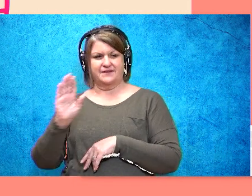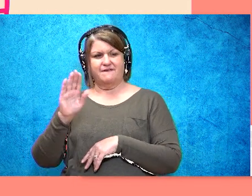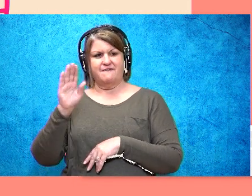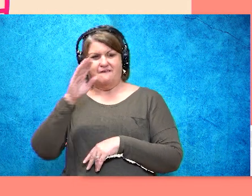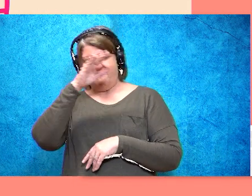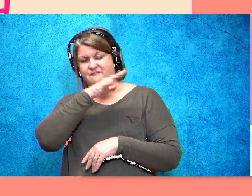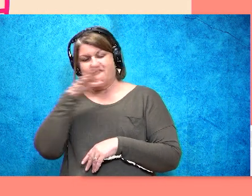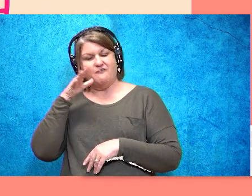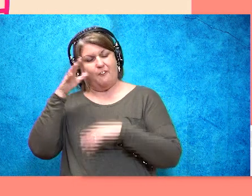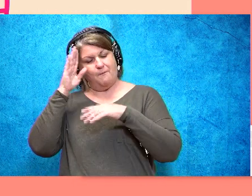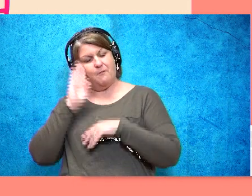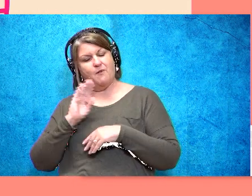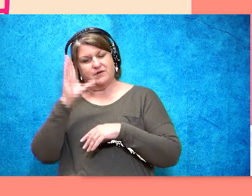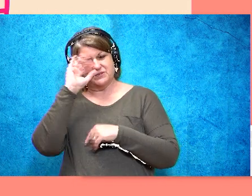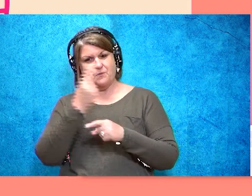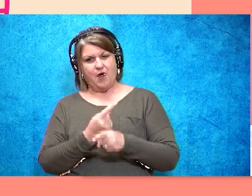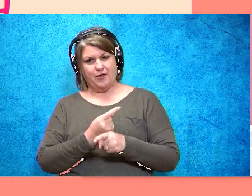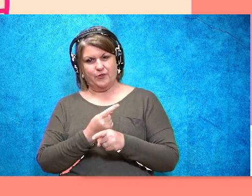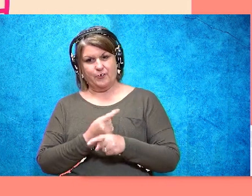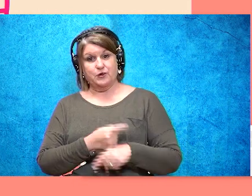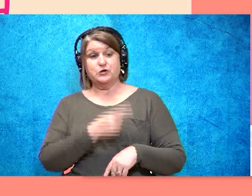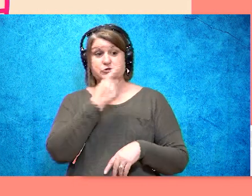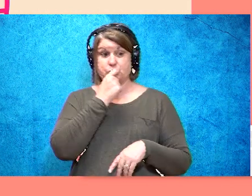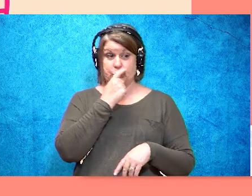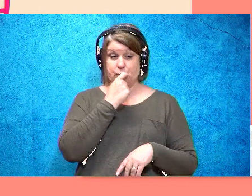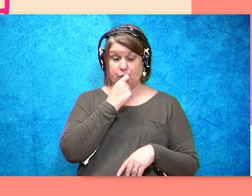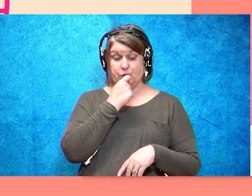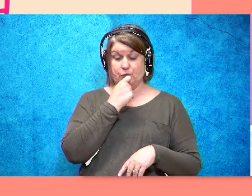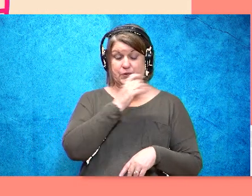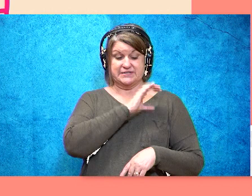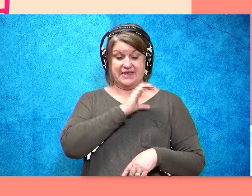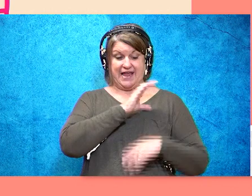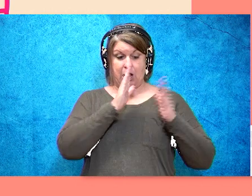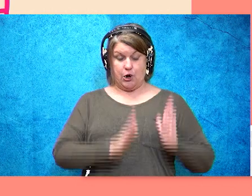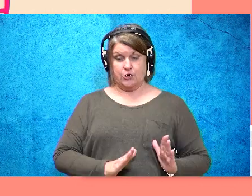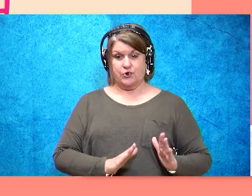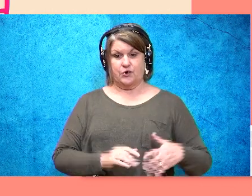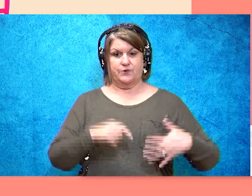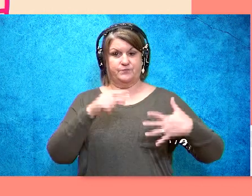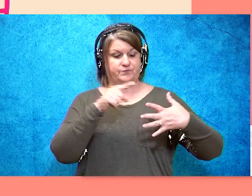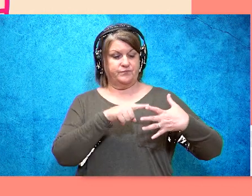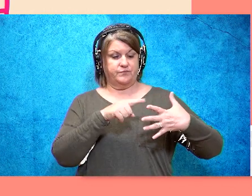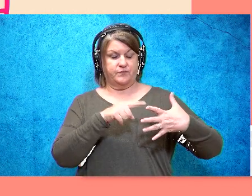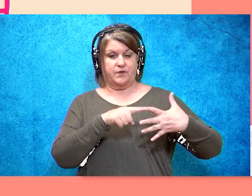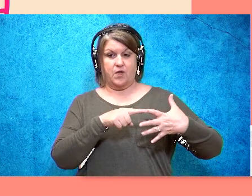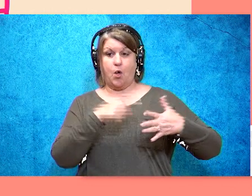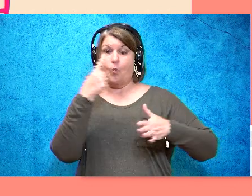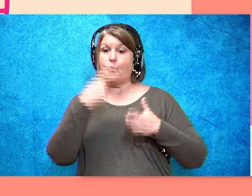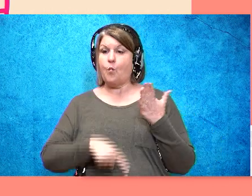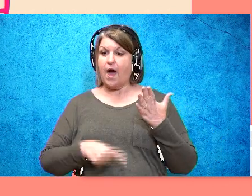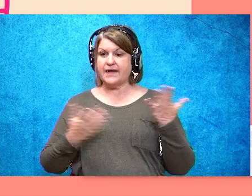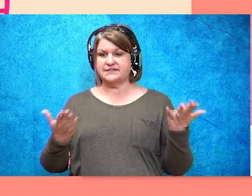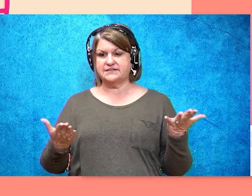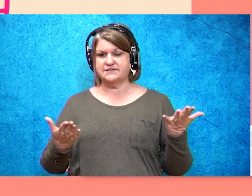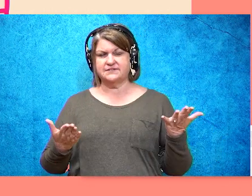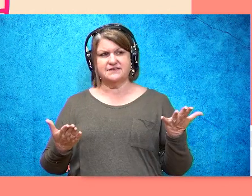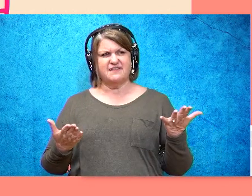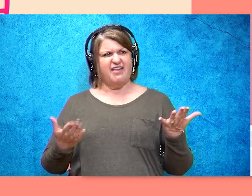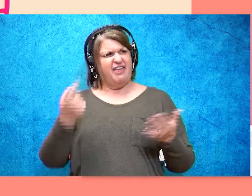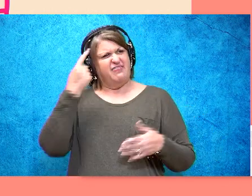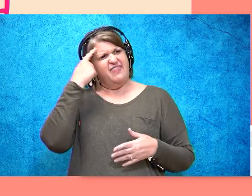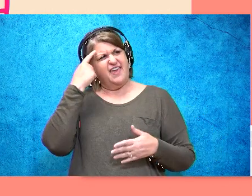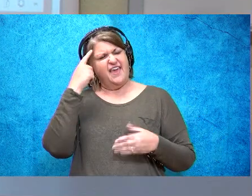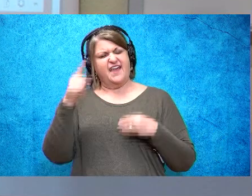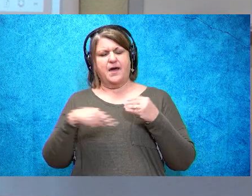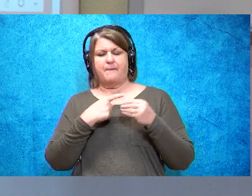you to think about your character? The question what? What is telling you to think about in the text the things or the